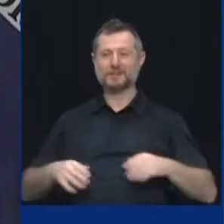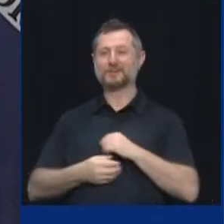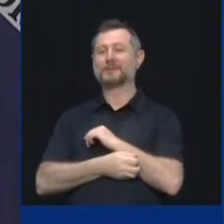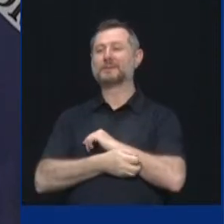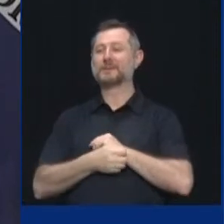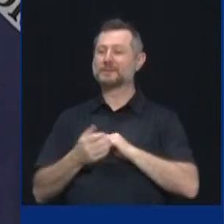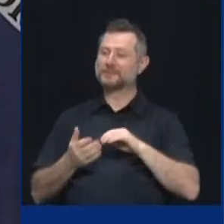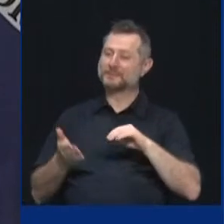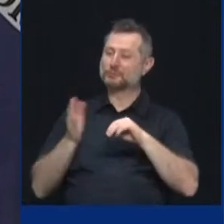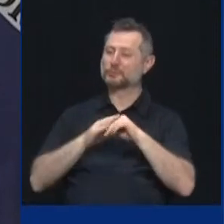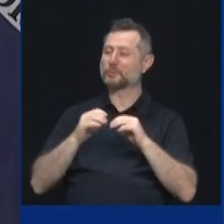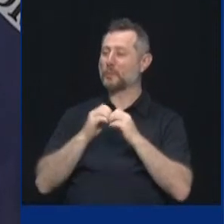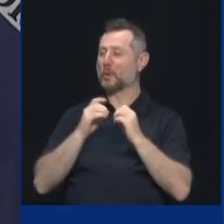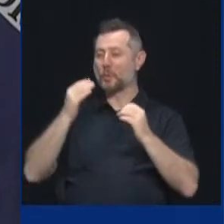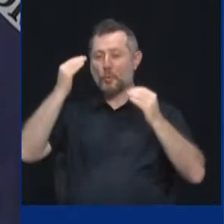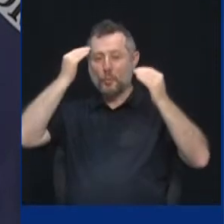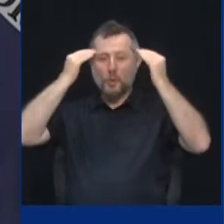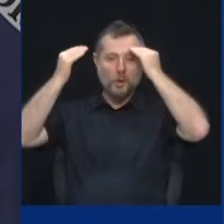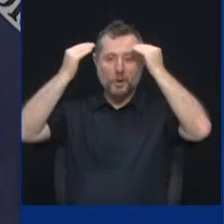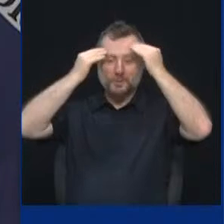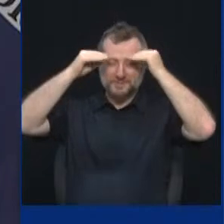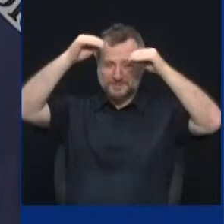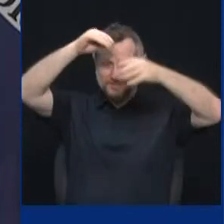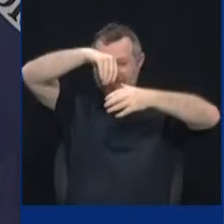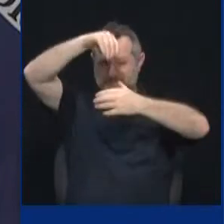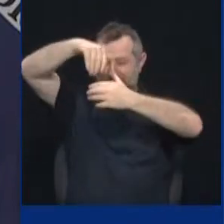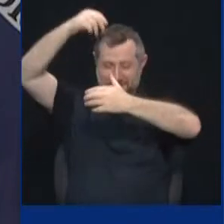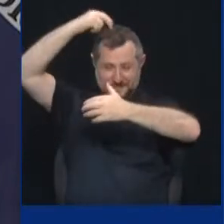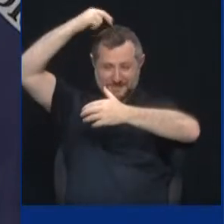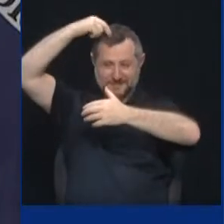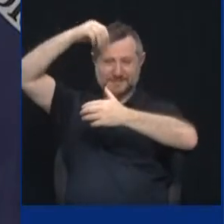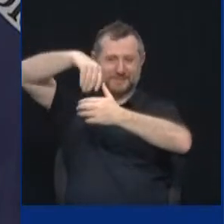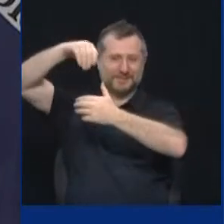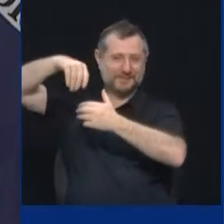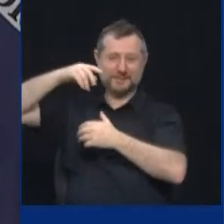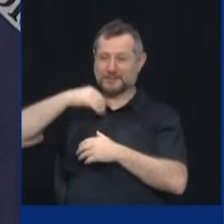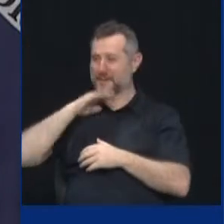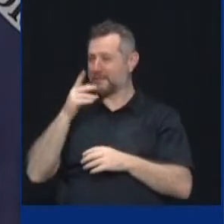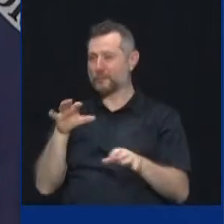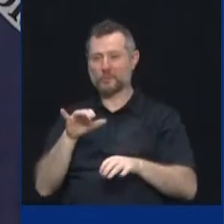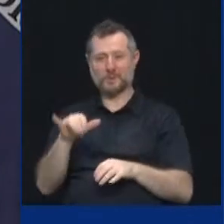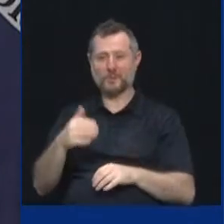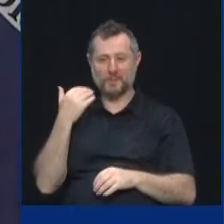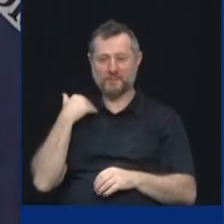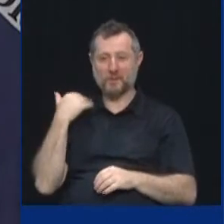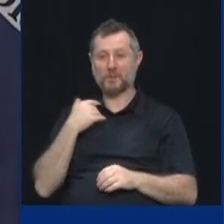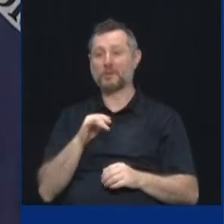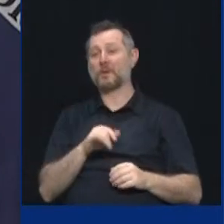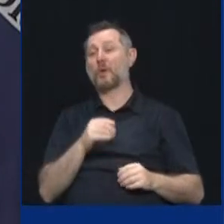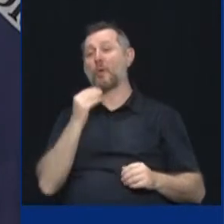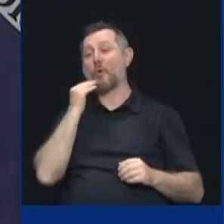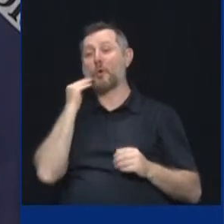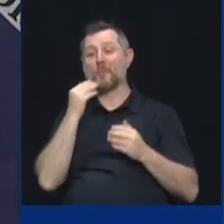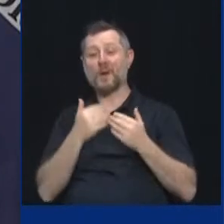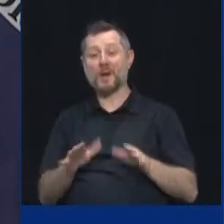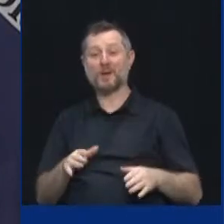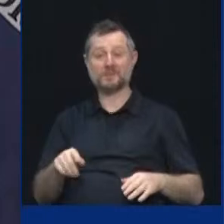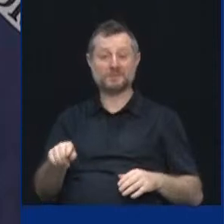awareness. This is beyond the pale. Homelessness